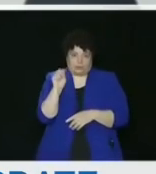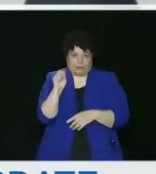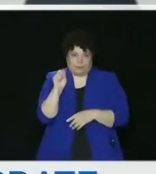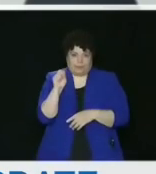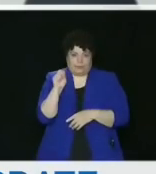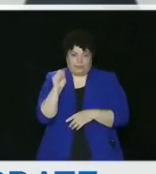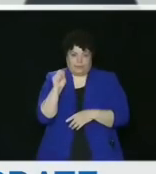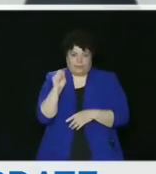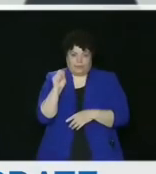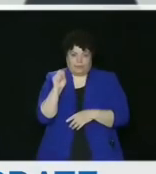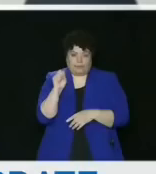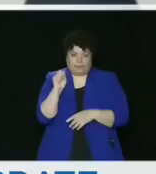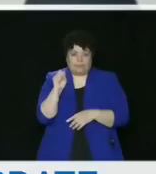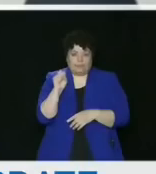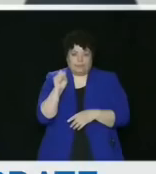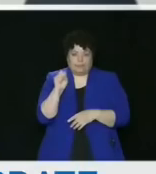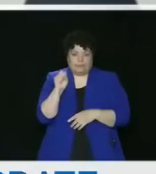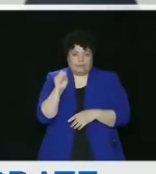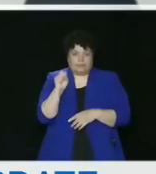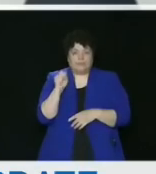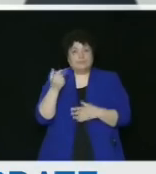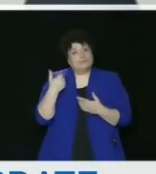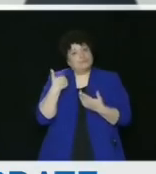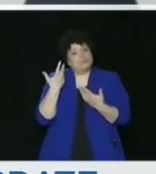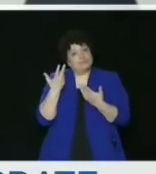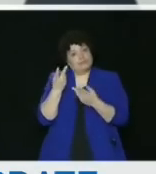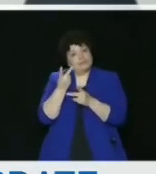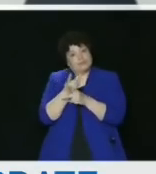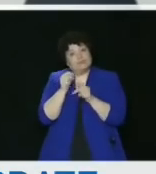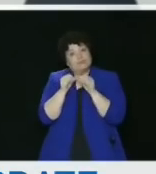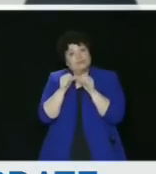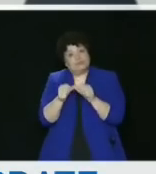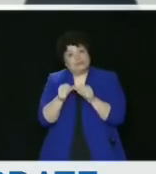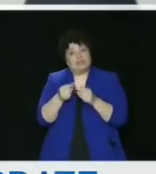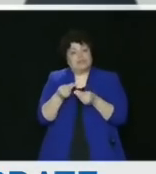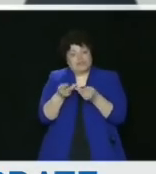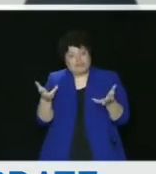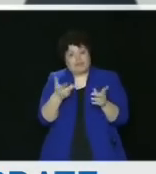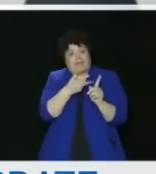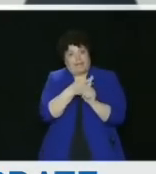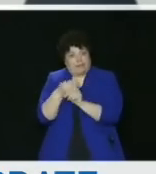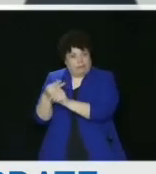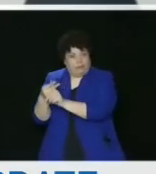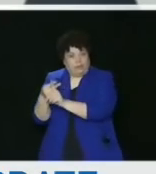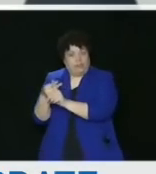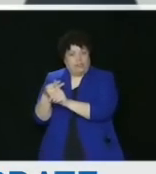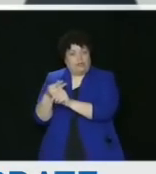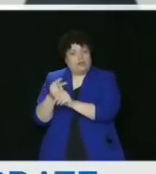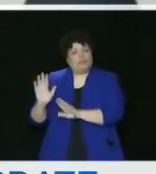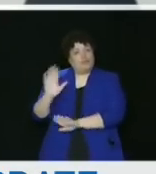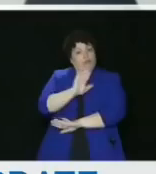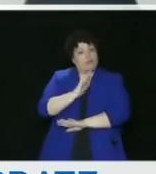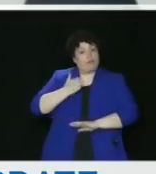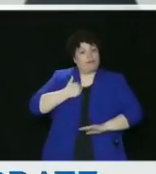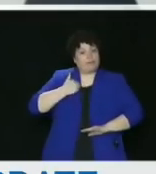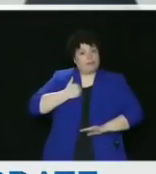And we continue with our vaccinations throughout the country, and